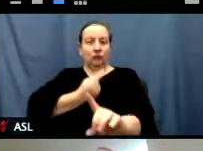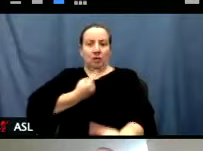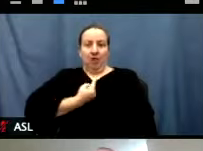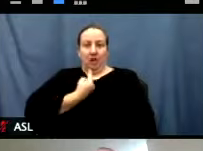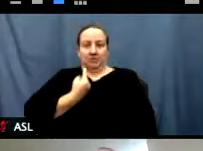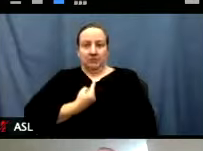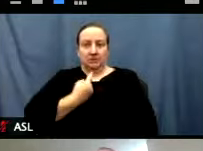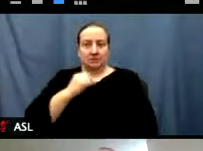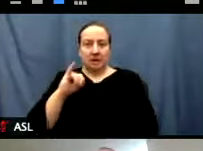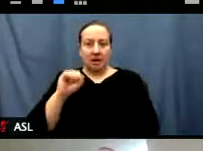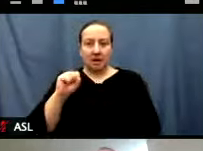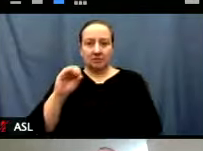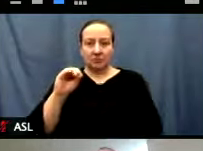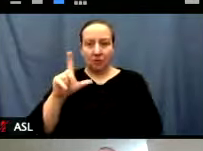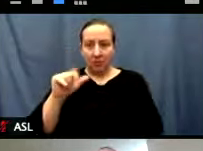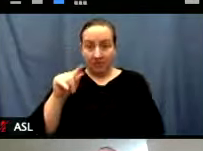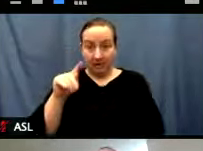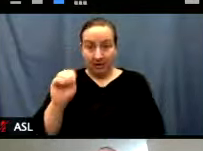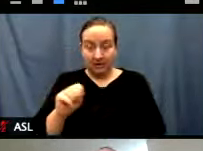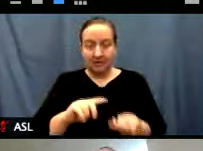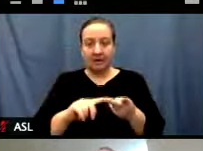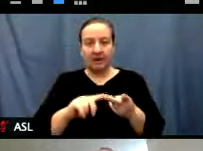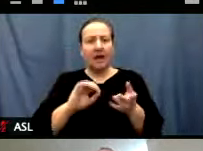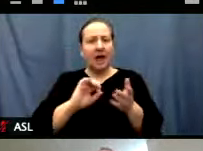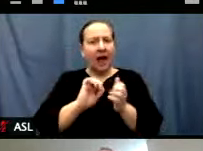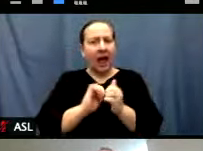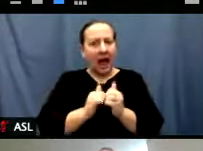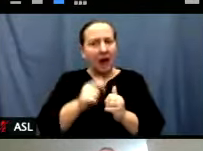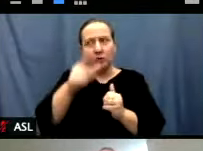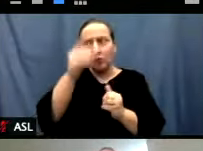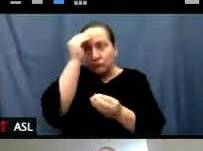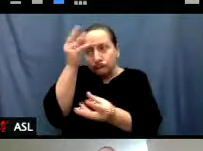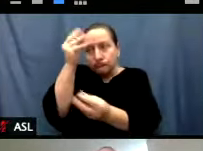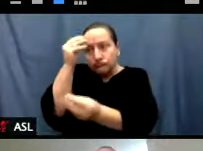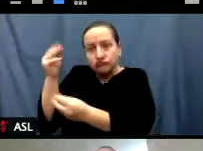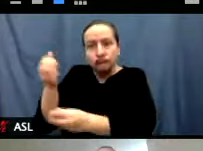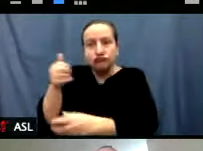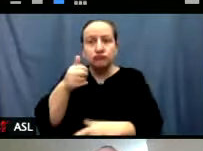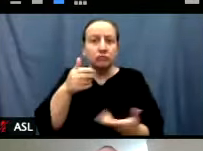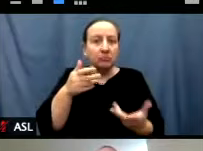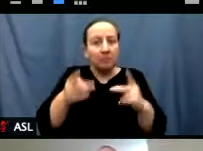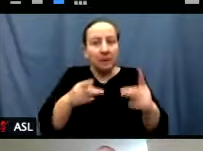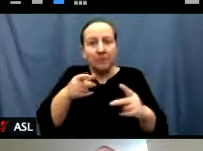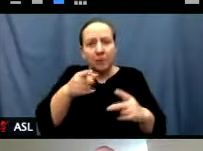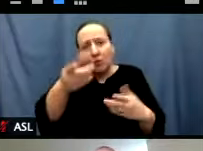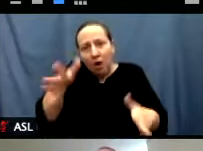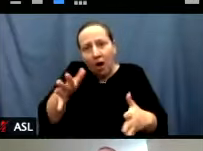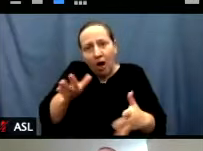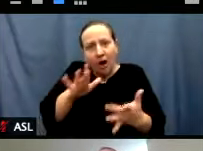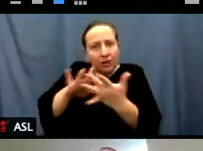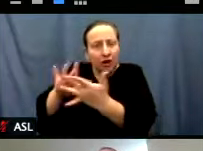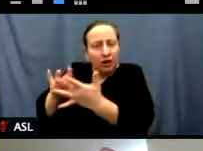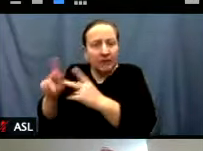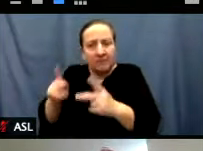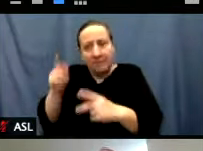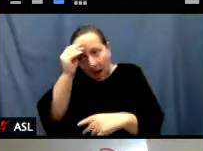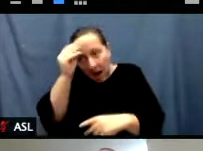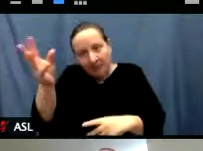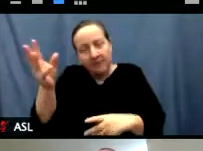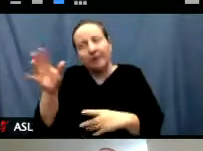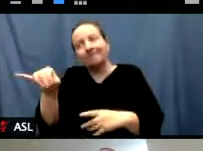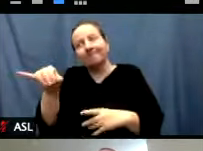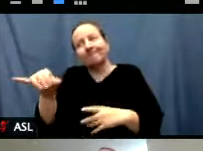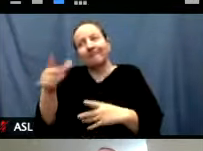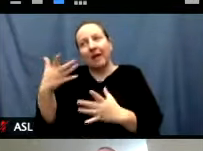how to conduct their own contact notification. So how to call all of the people you might have come in contact with and let them know that they might